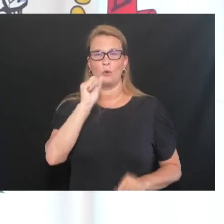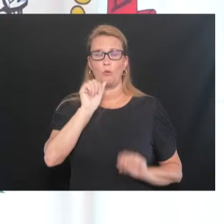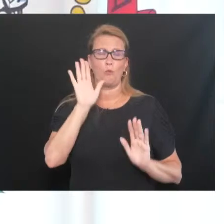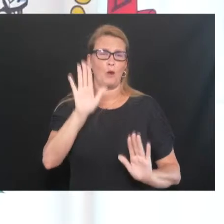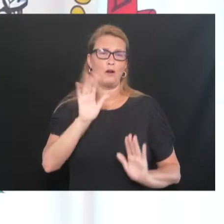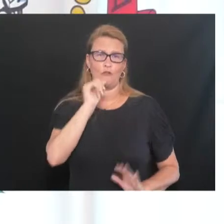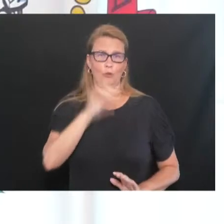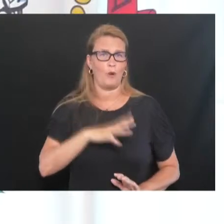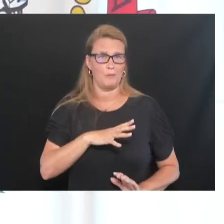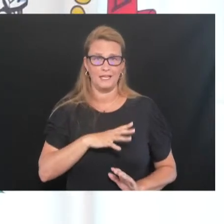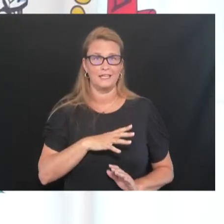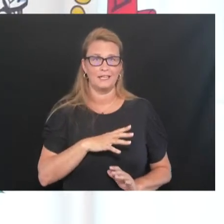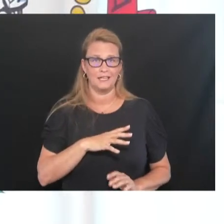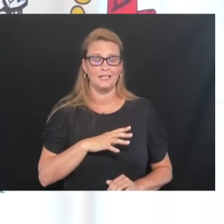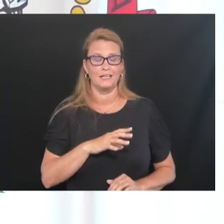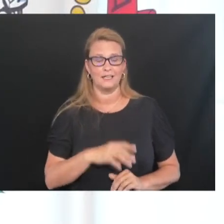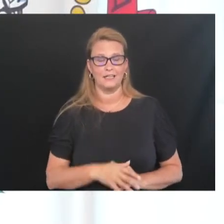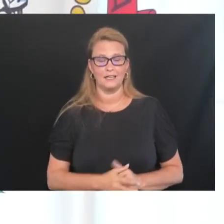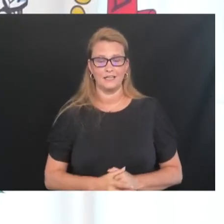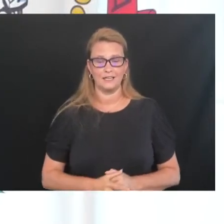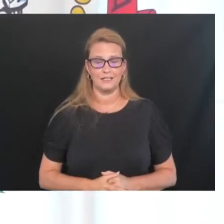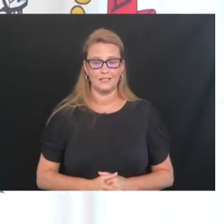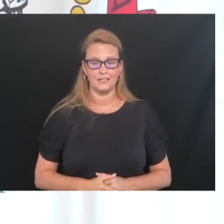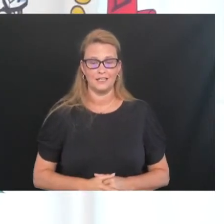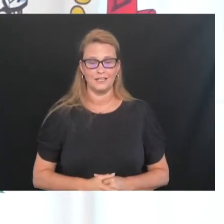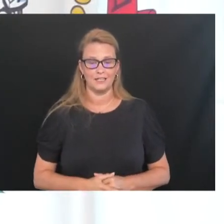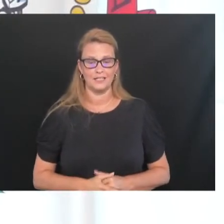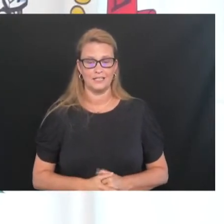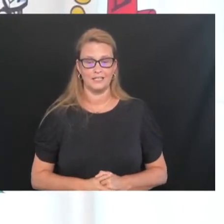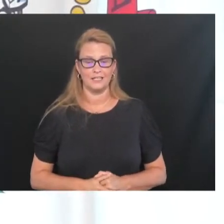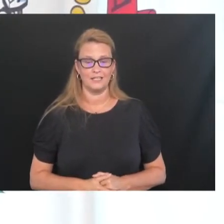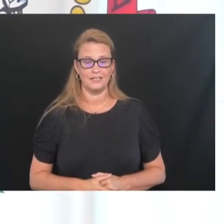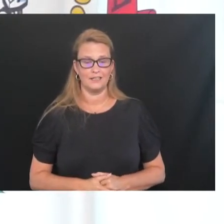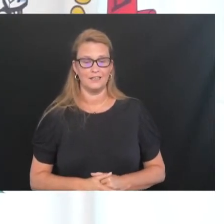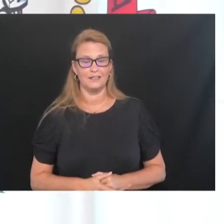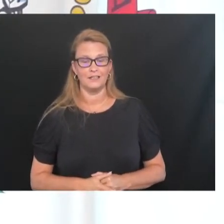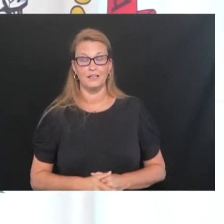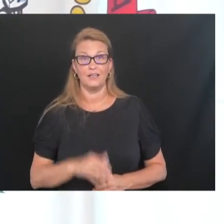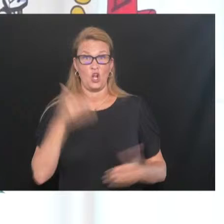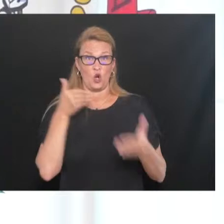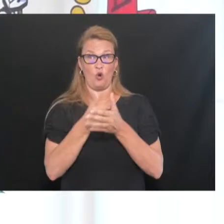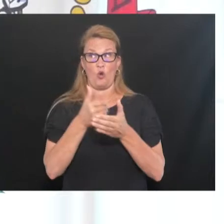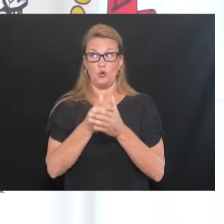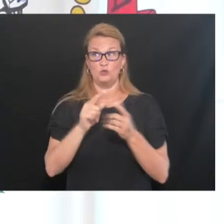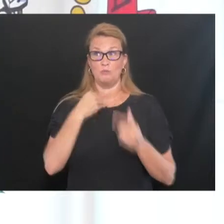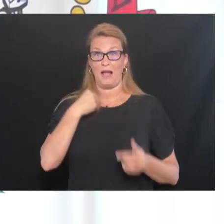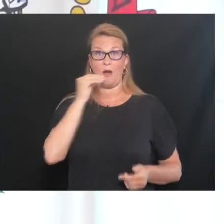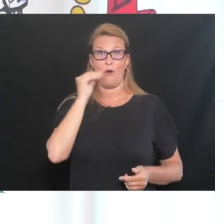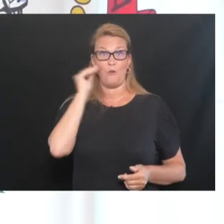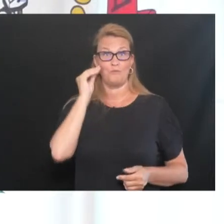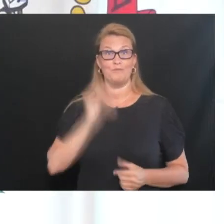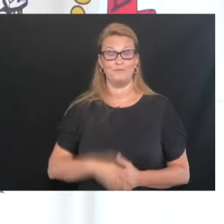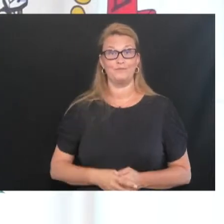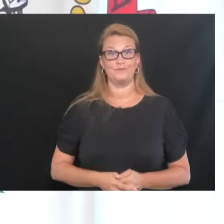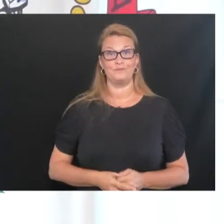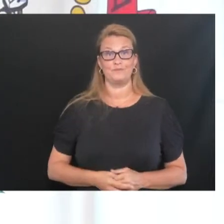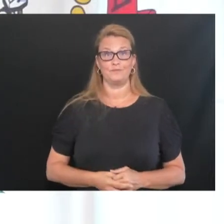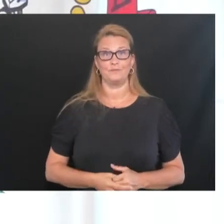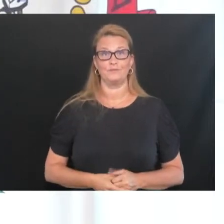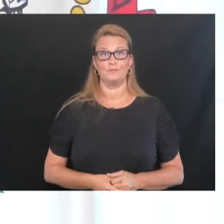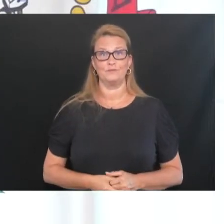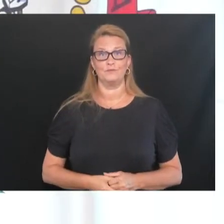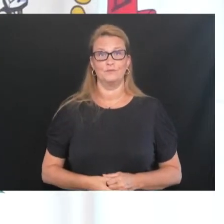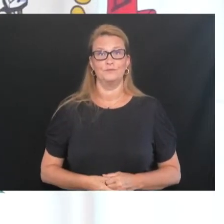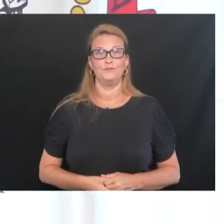lady, right, not far from my home. The